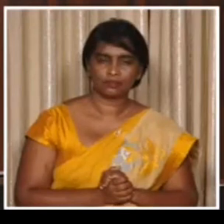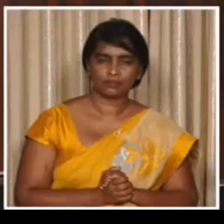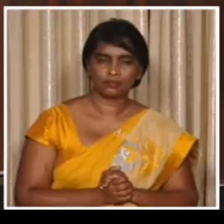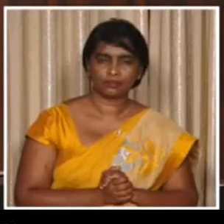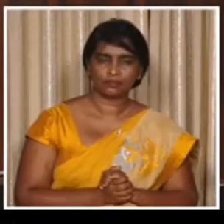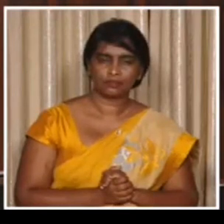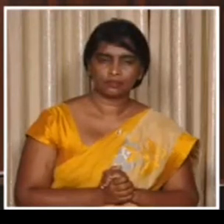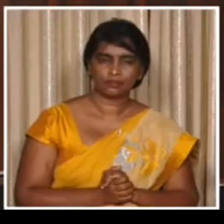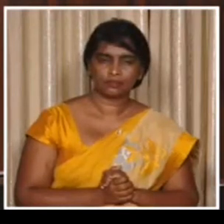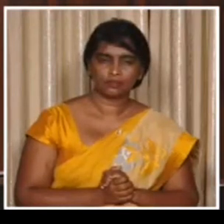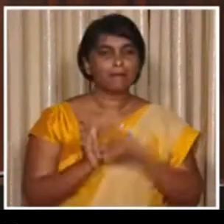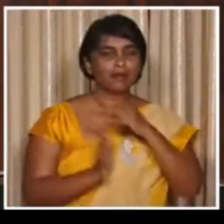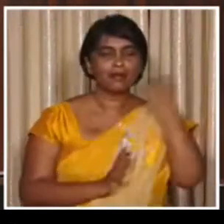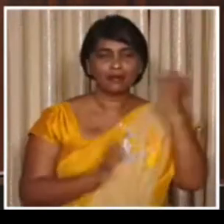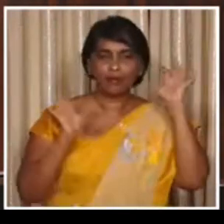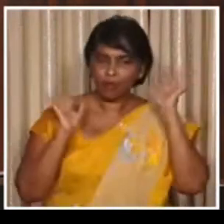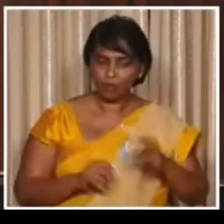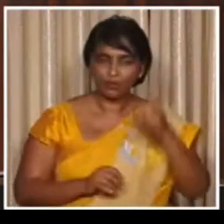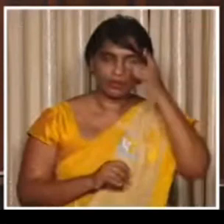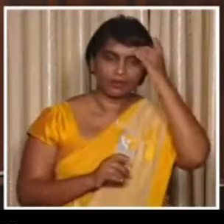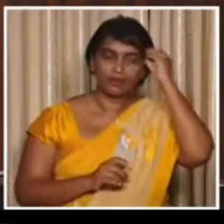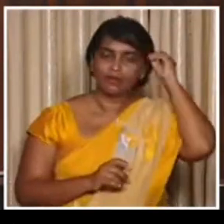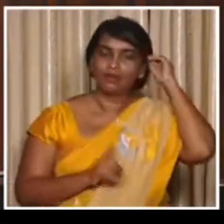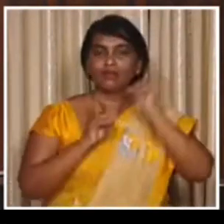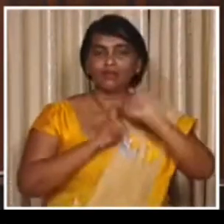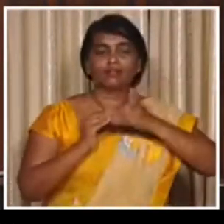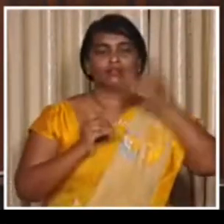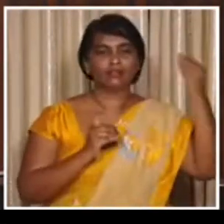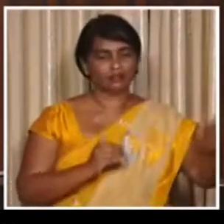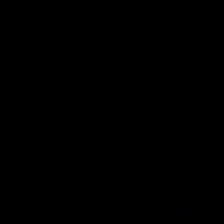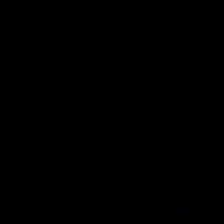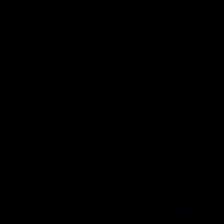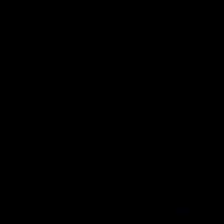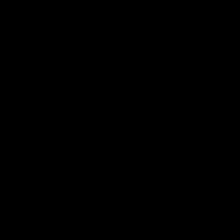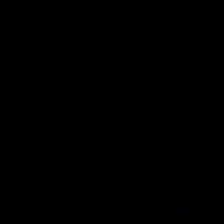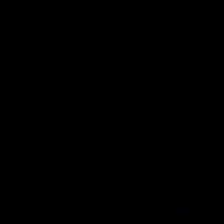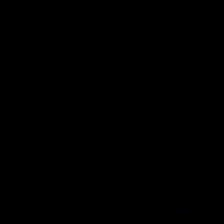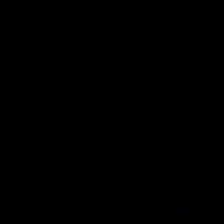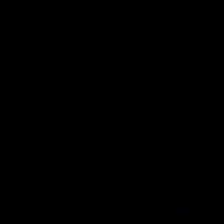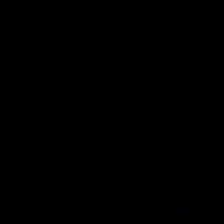I can't kill them. Oh, that's it. Yes, I can't do that. Somebody called you.